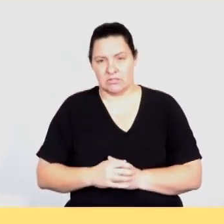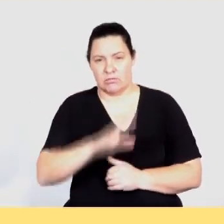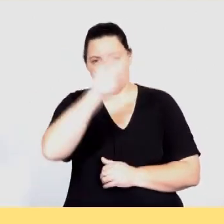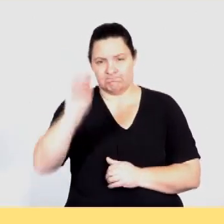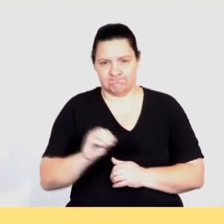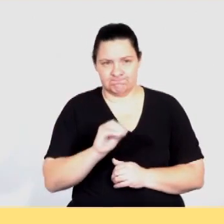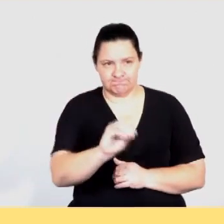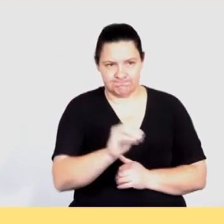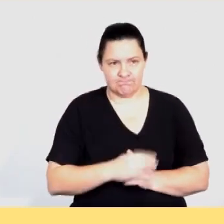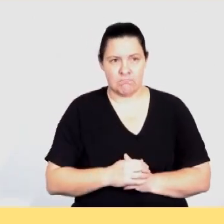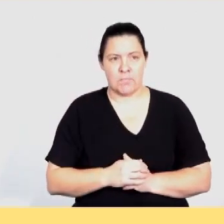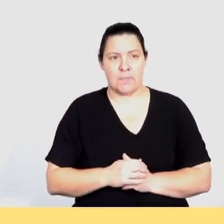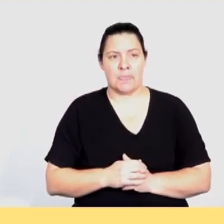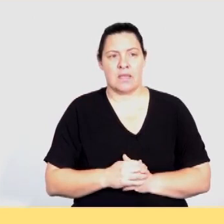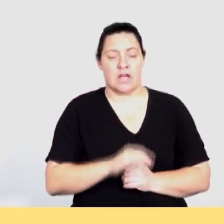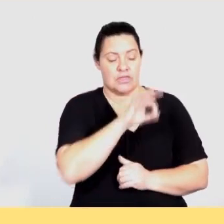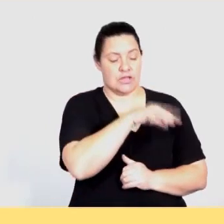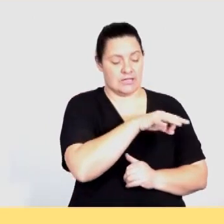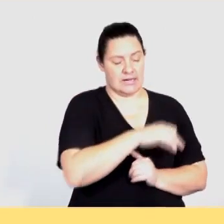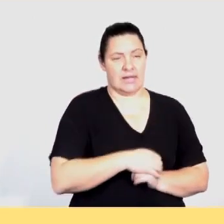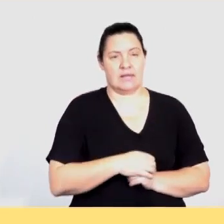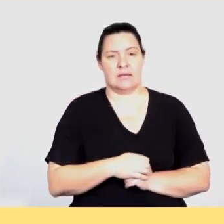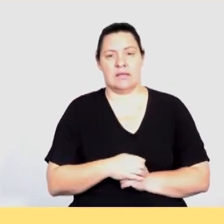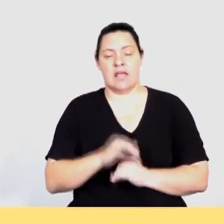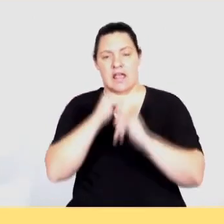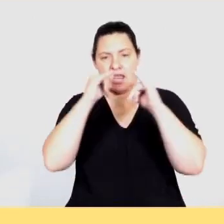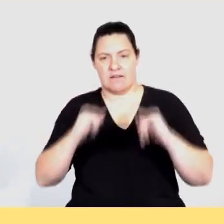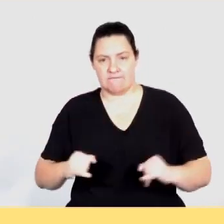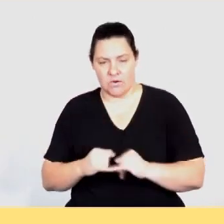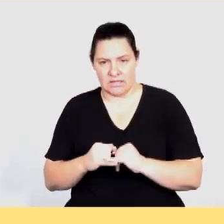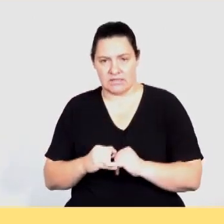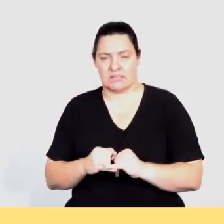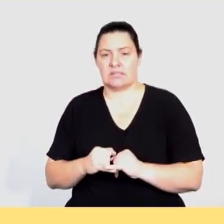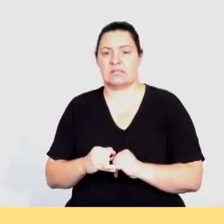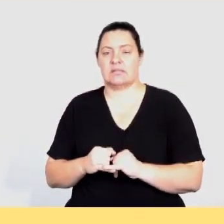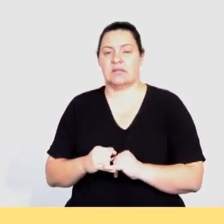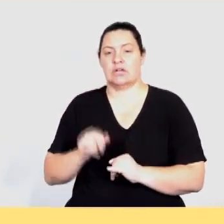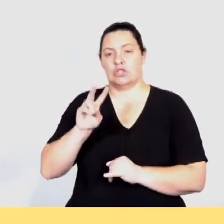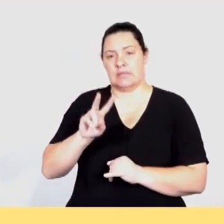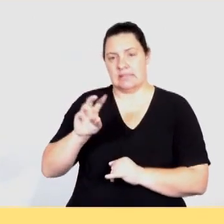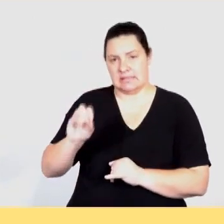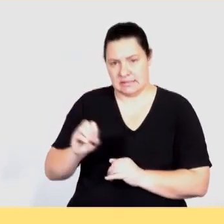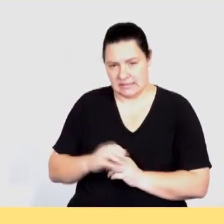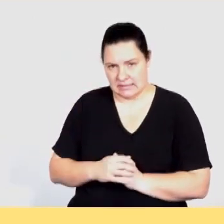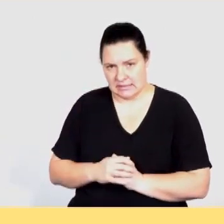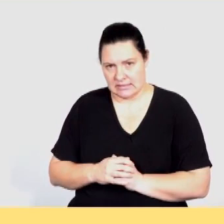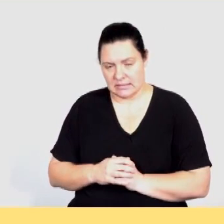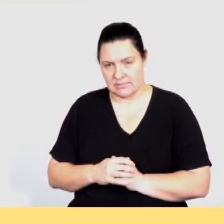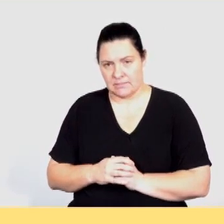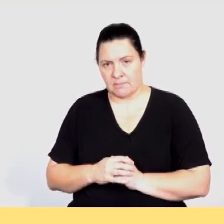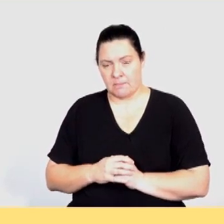6,100. So we're coming here, we're going to say 13th and invoice. Invoice number